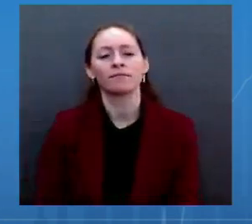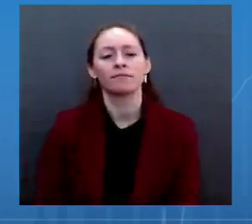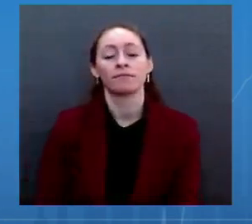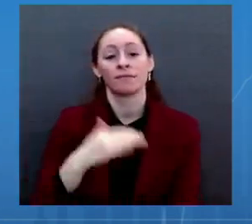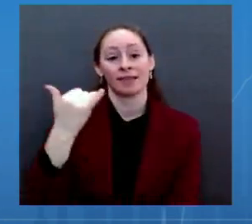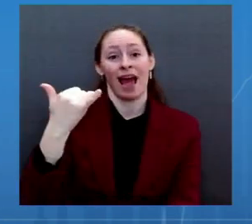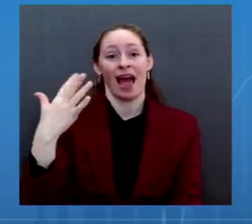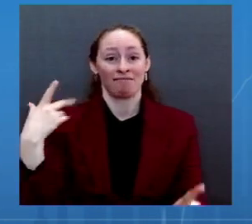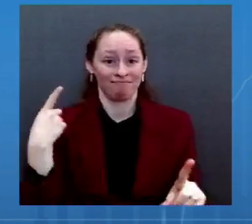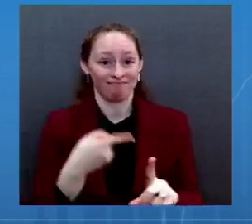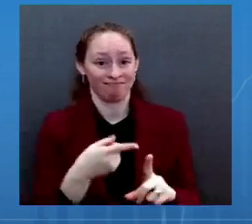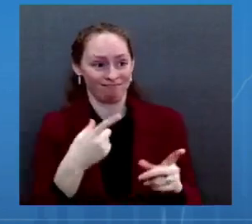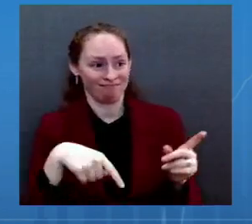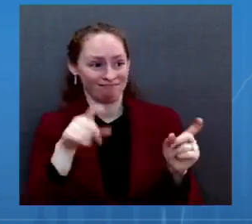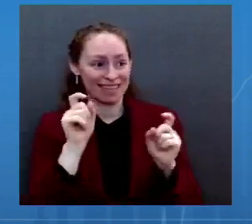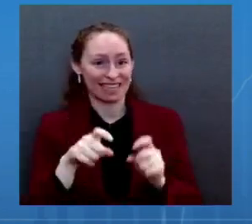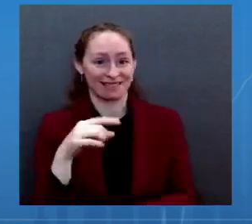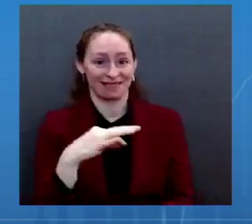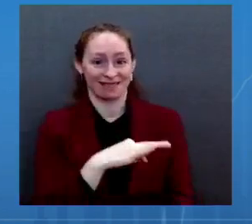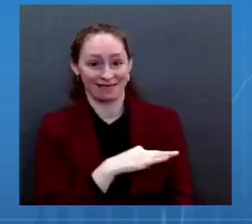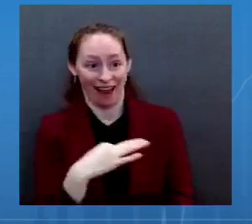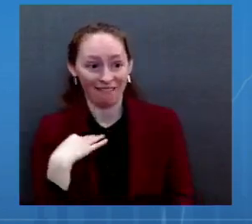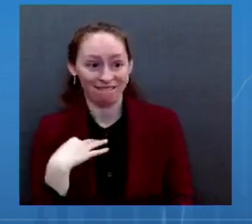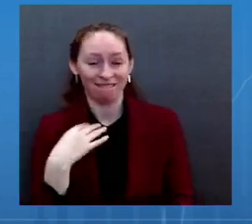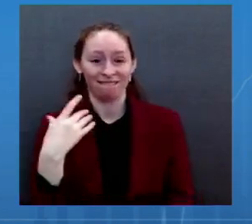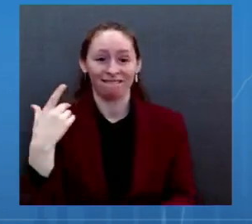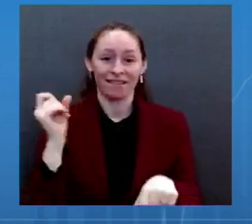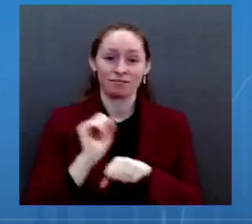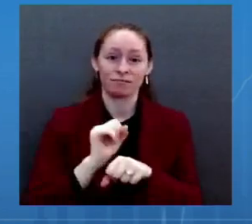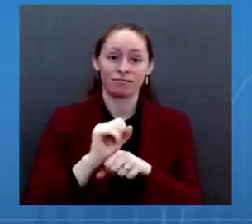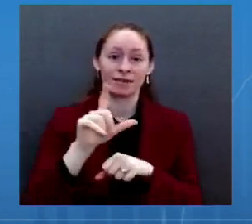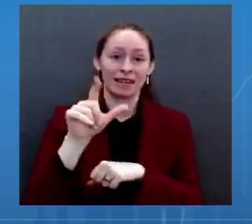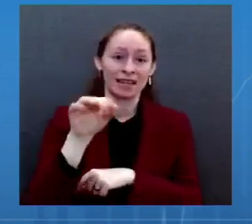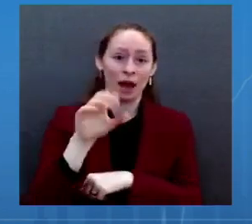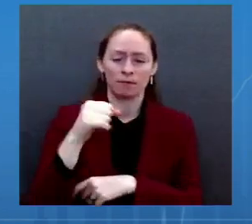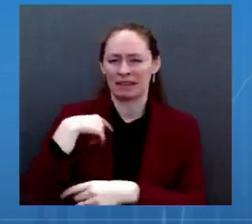Next question. Let's go to Catherine Yvonne at Vanity Fair.